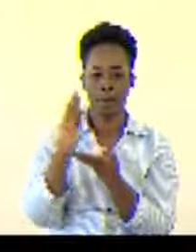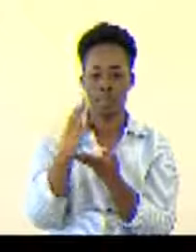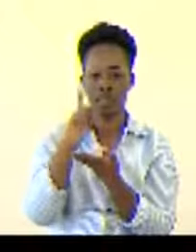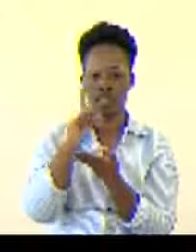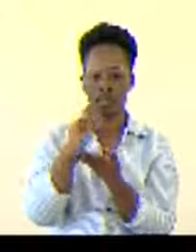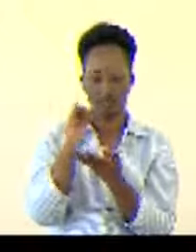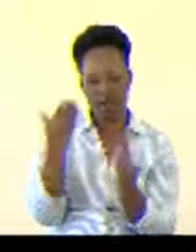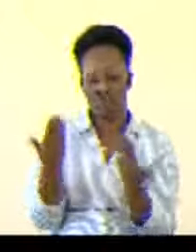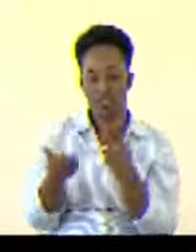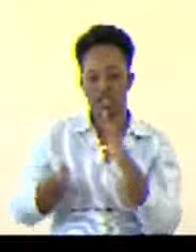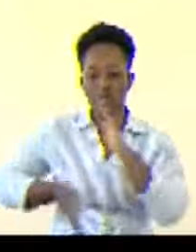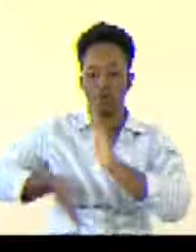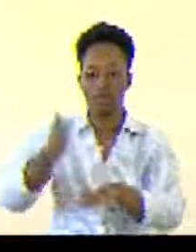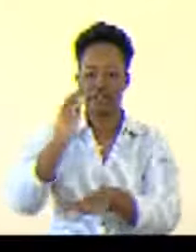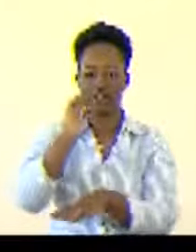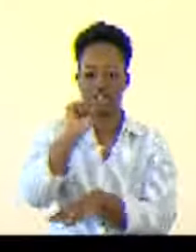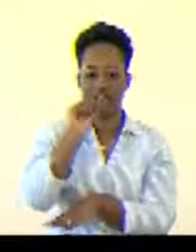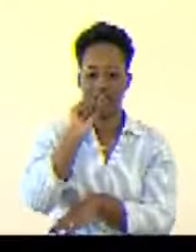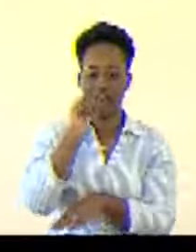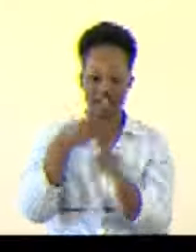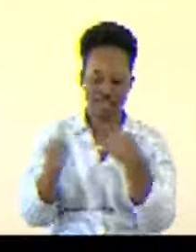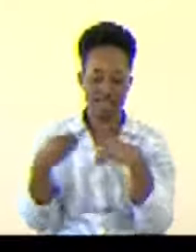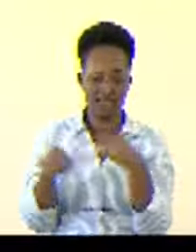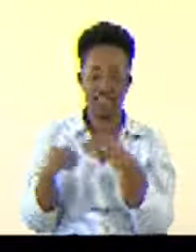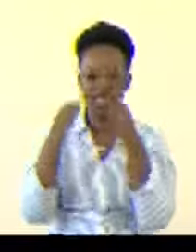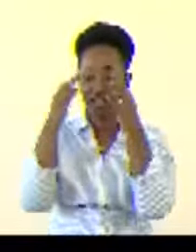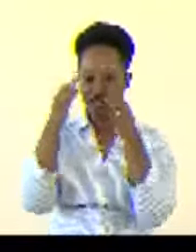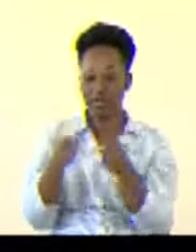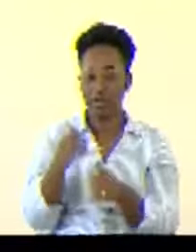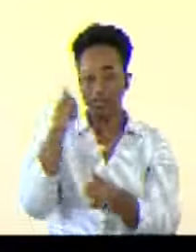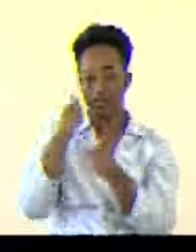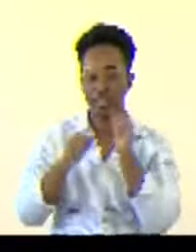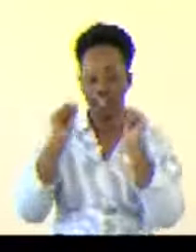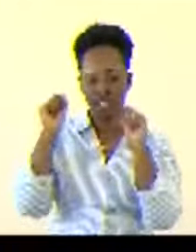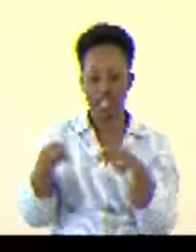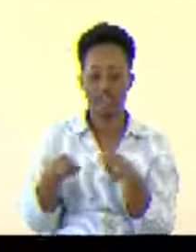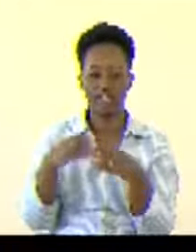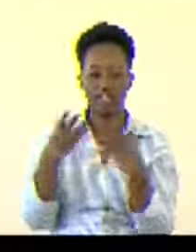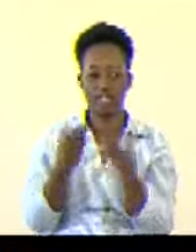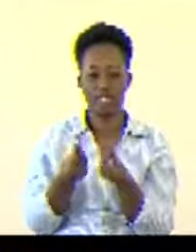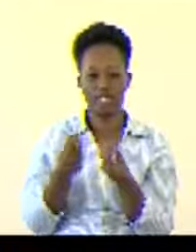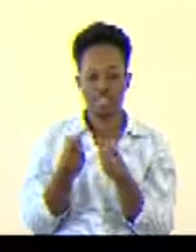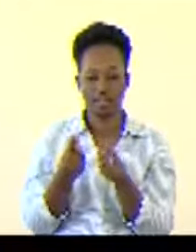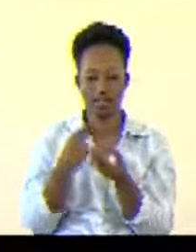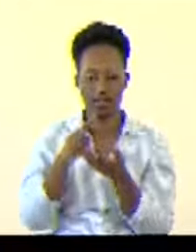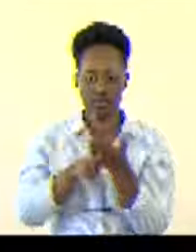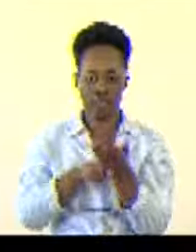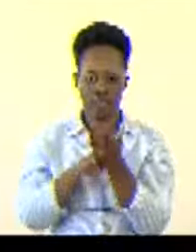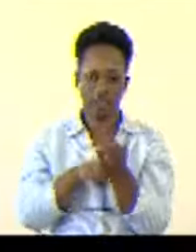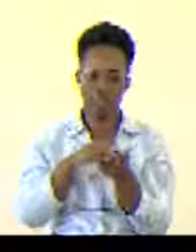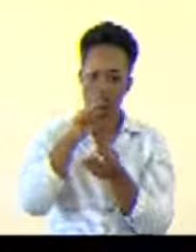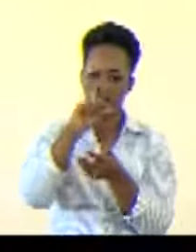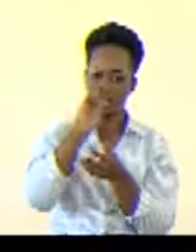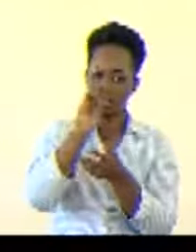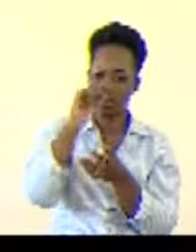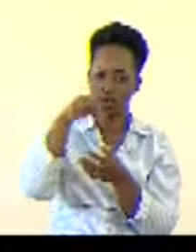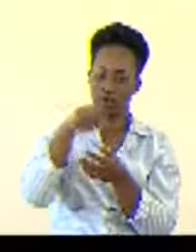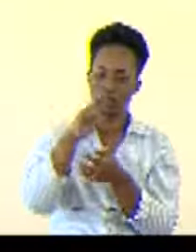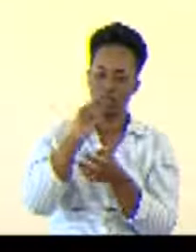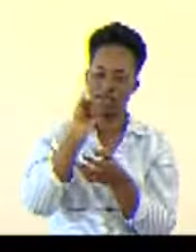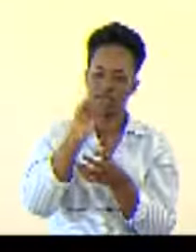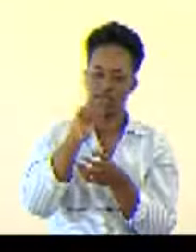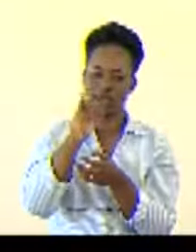quick assets. Quick assets, those which can easily, or whose liquidity level is very high, they